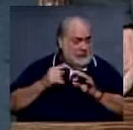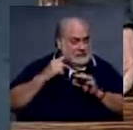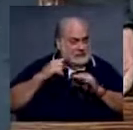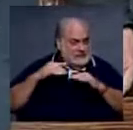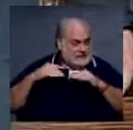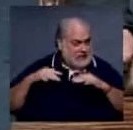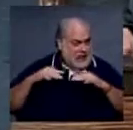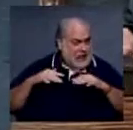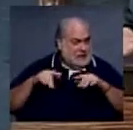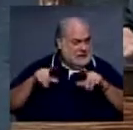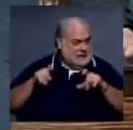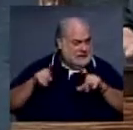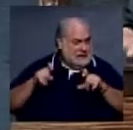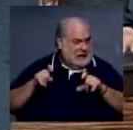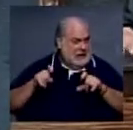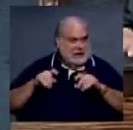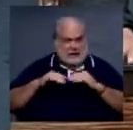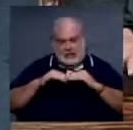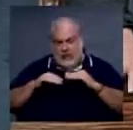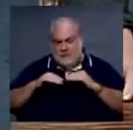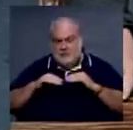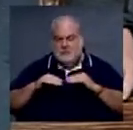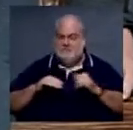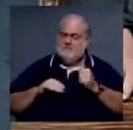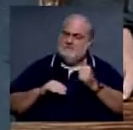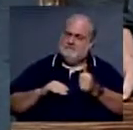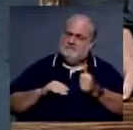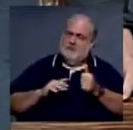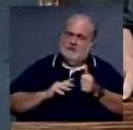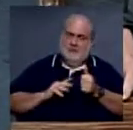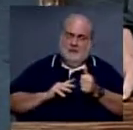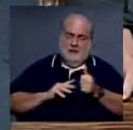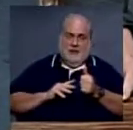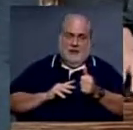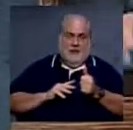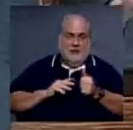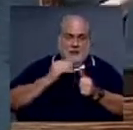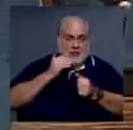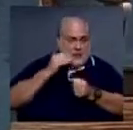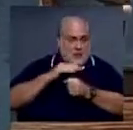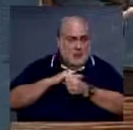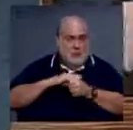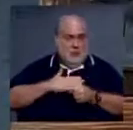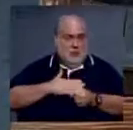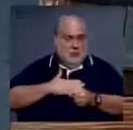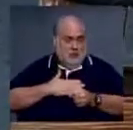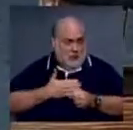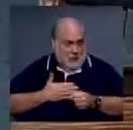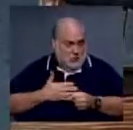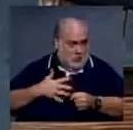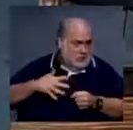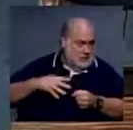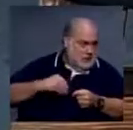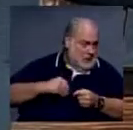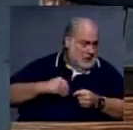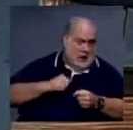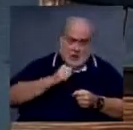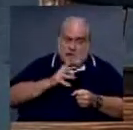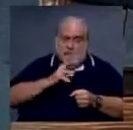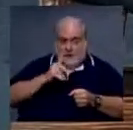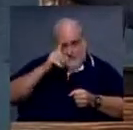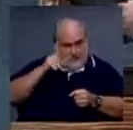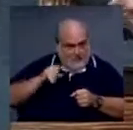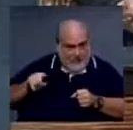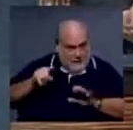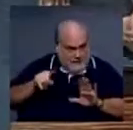of thing. And that's great, and I think the neighborhood would be willing to make the concession. I don't speak for the neighborhood, I speak for